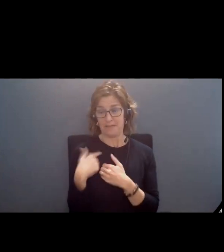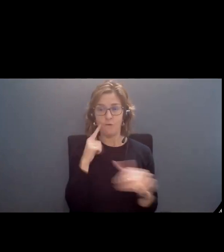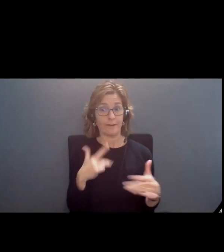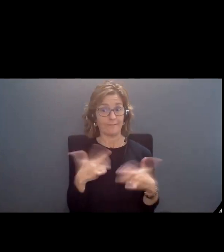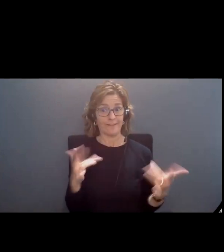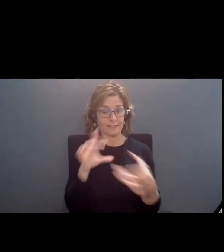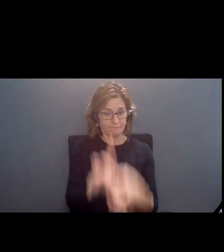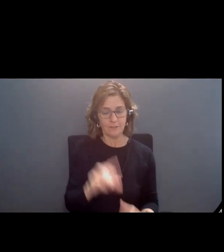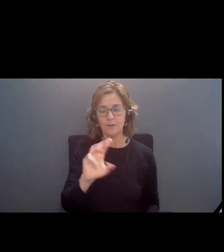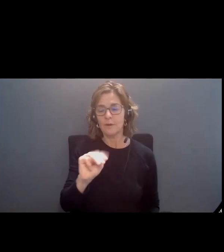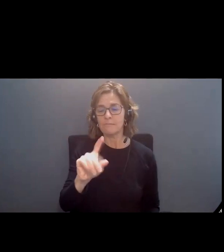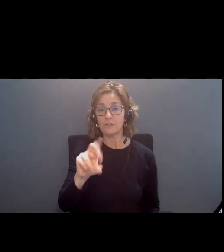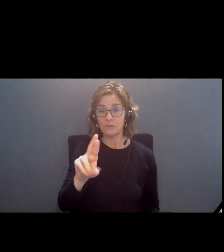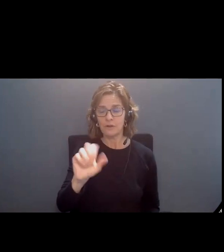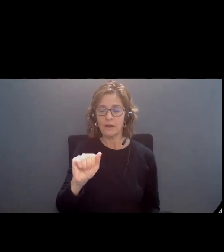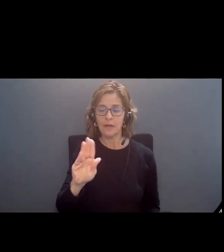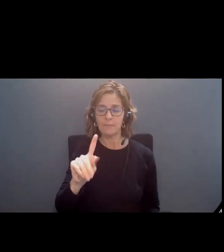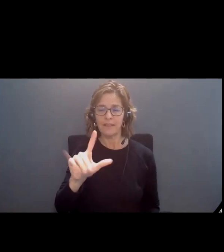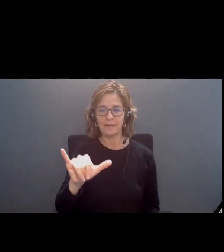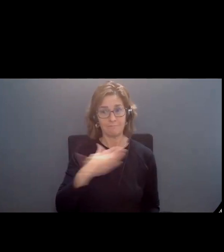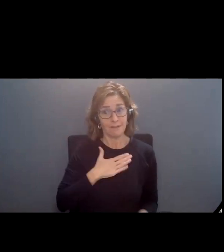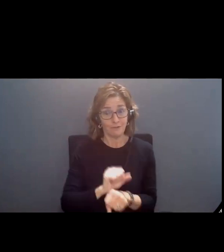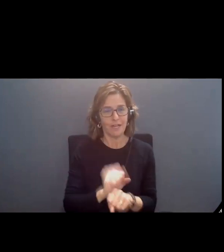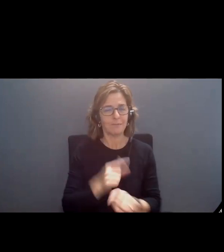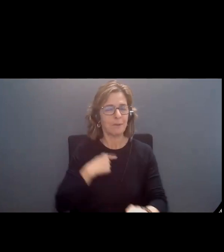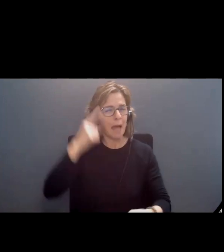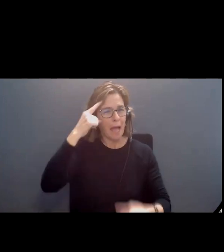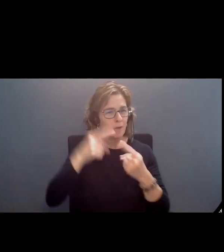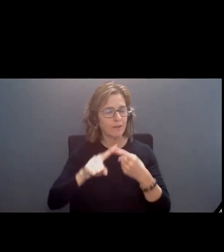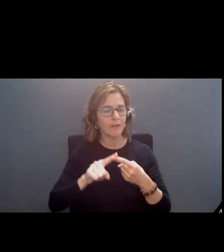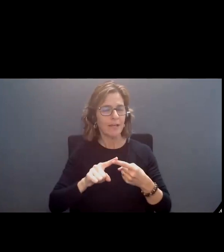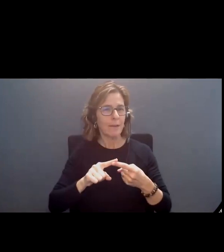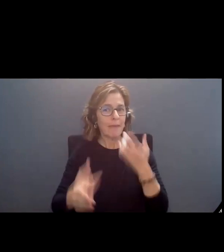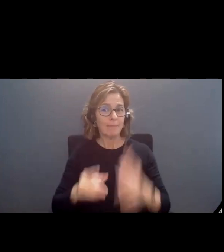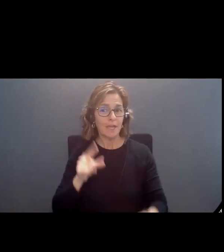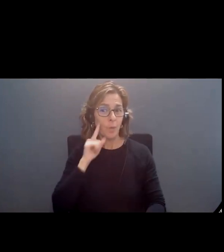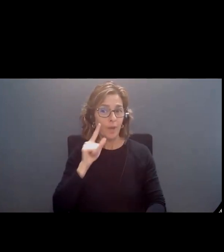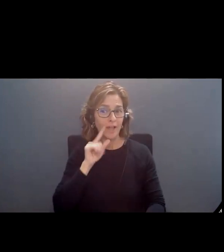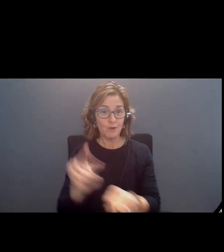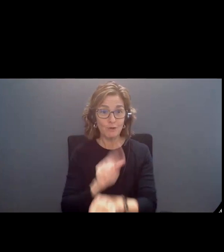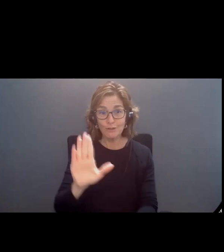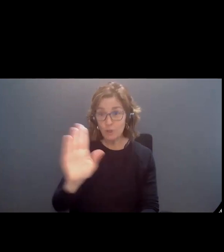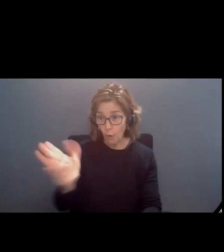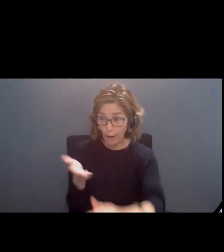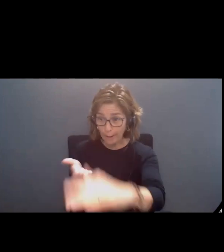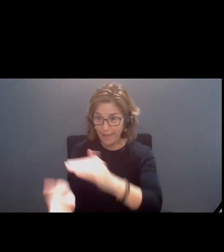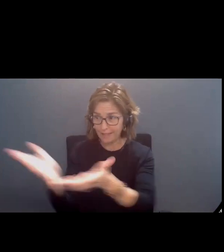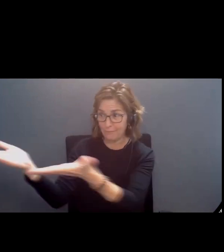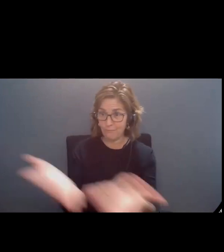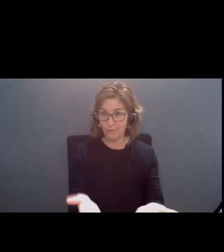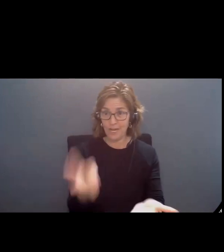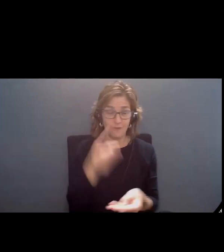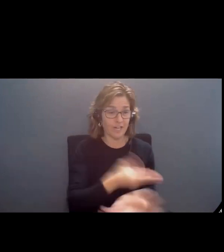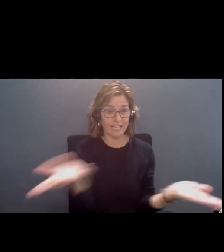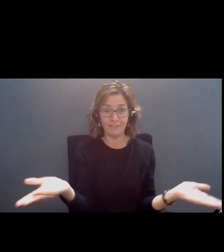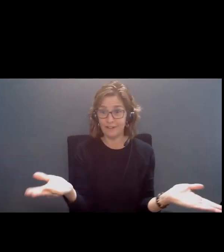job, and I'm already thinking about how we can maybe have some of your baking showcased at some of our events. So that would be, yeah.